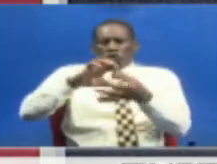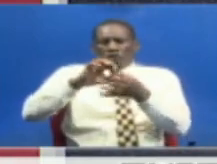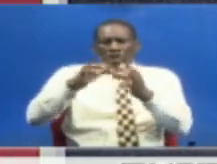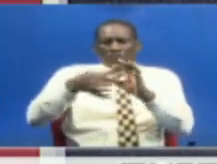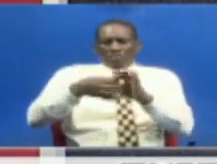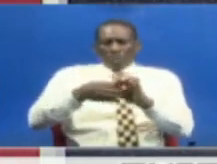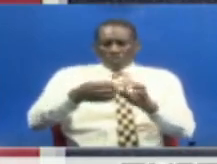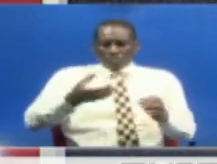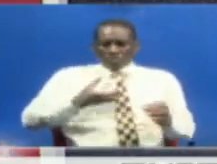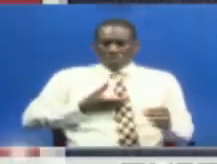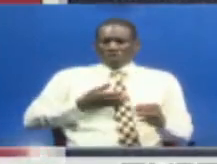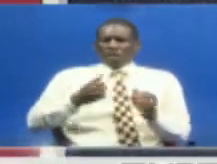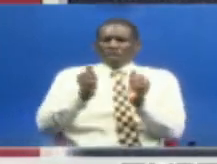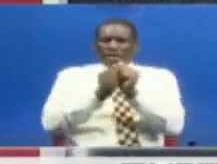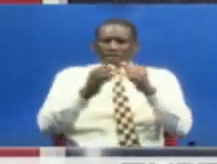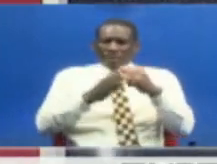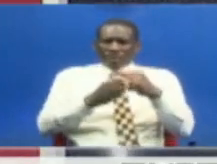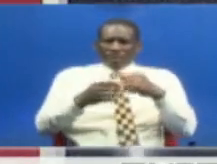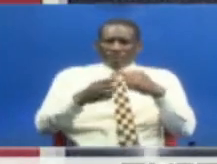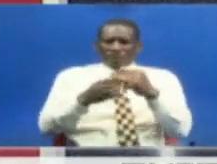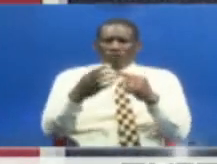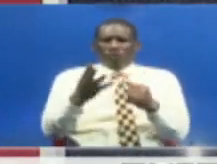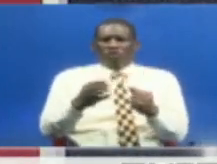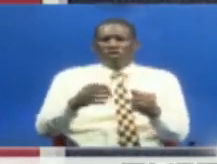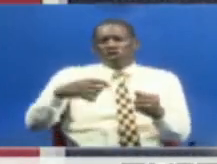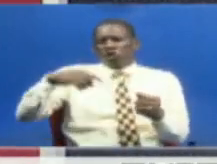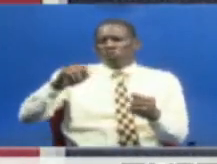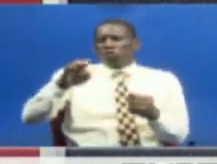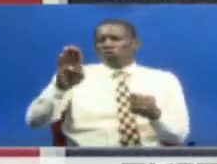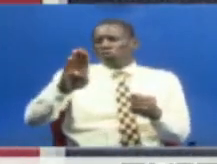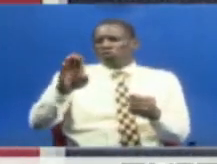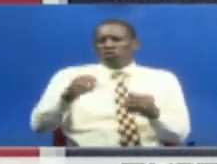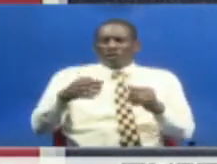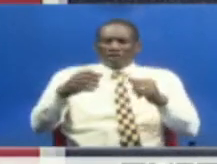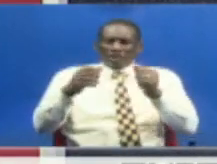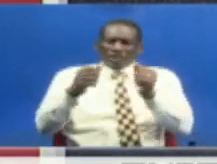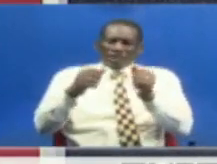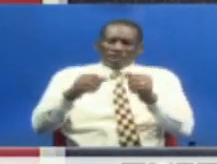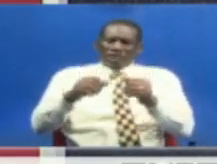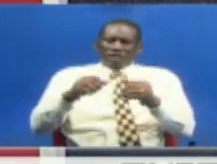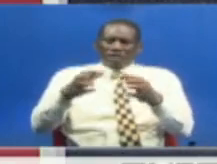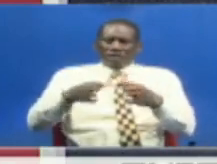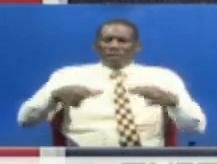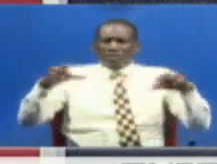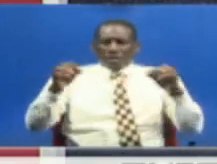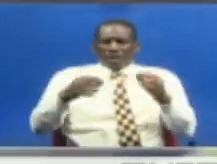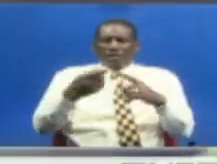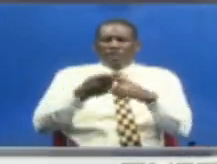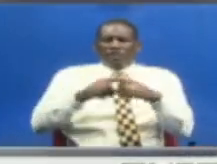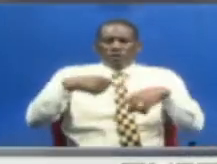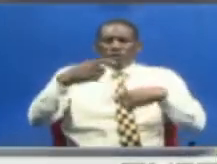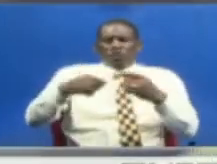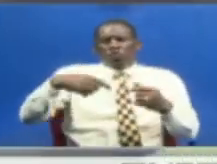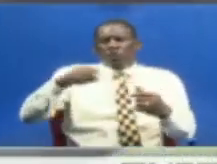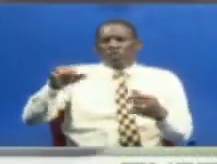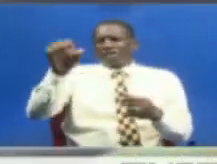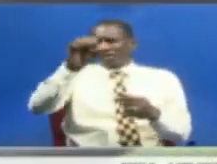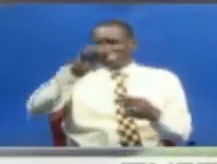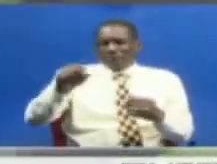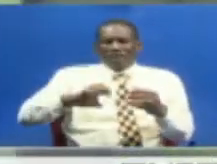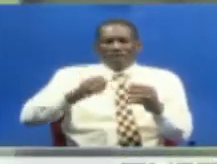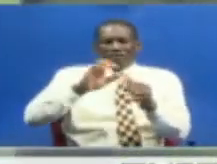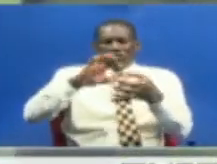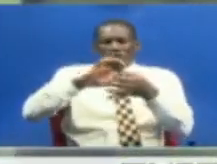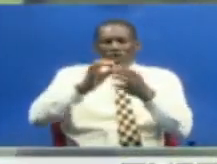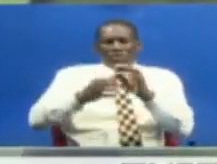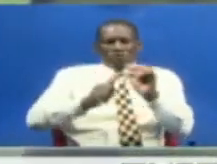1964. Kiprugut won a bronze in the 800 meters during the Summer Games in Tokyo in Japan. He then went on to claim silver in the subsequent Olympic Games